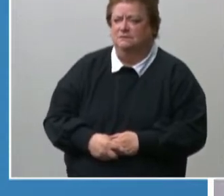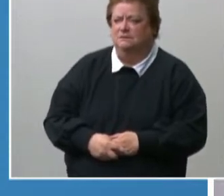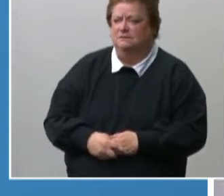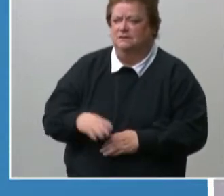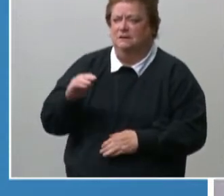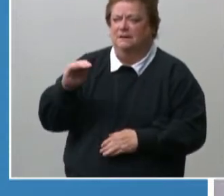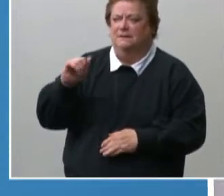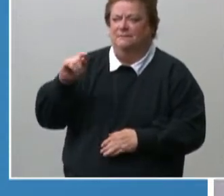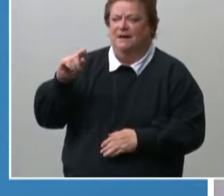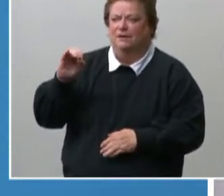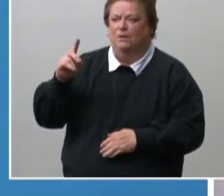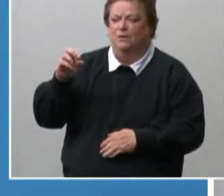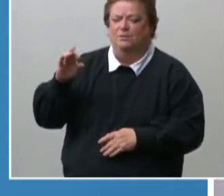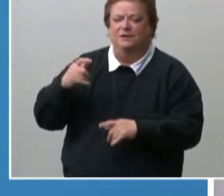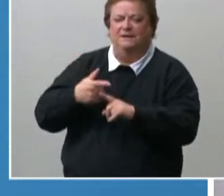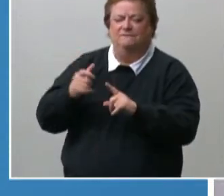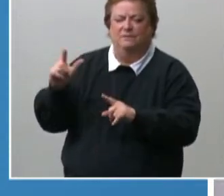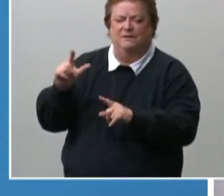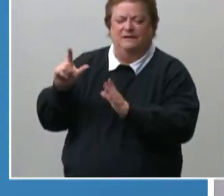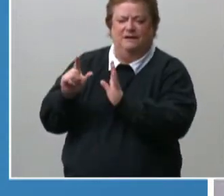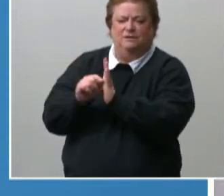Hey Pat, it's Matt.